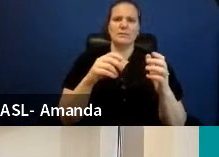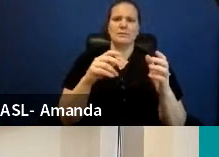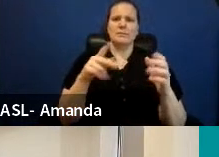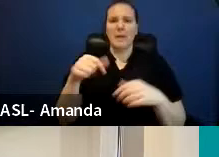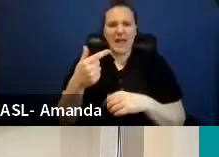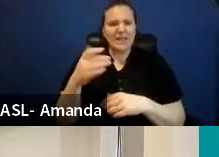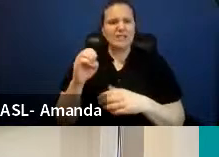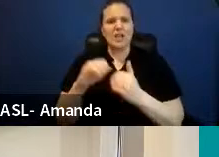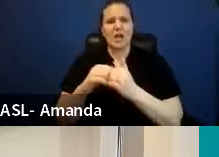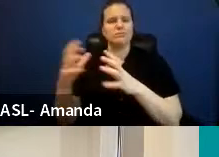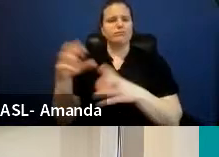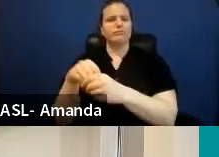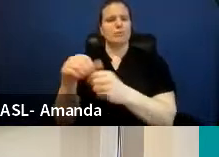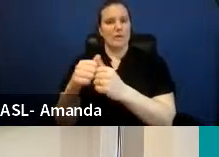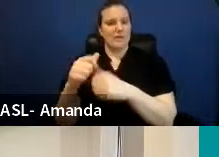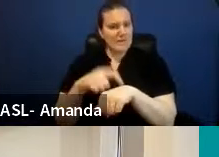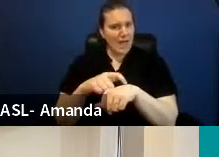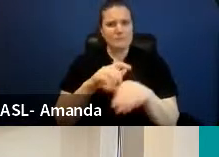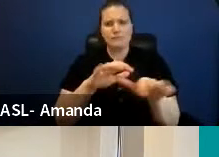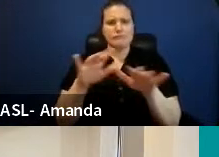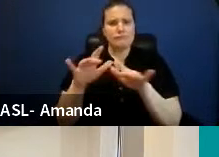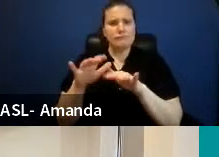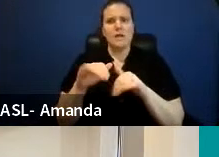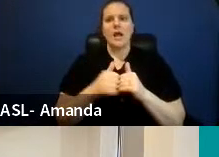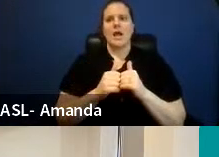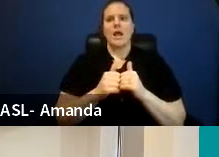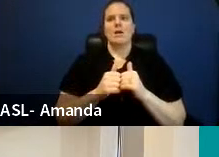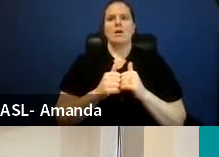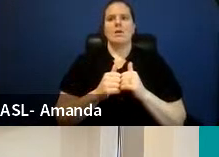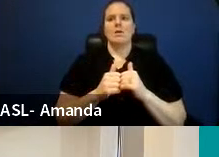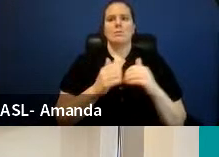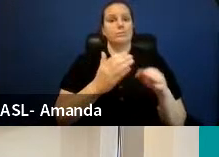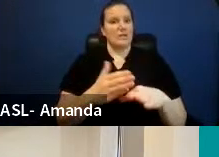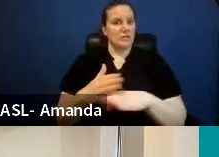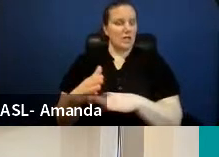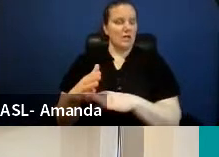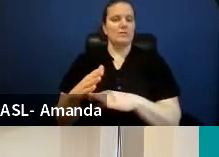over time, how to break them down into